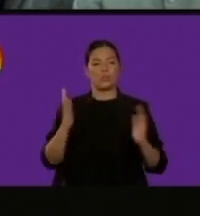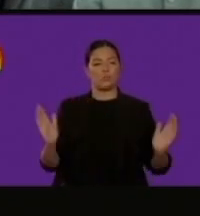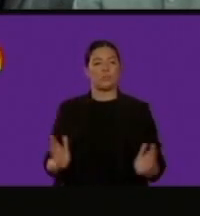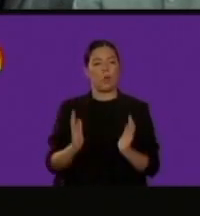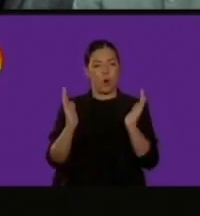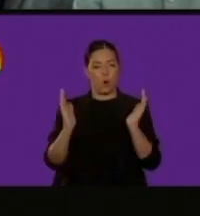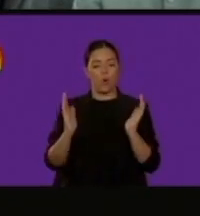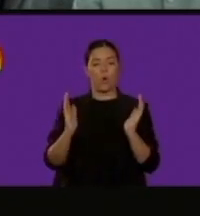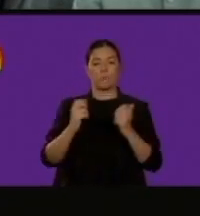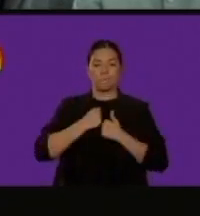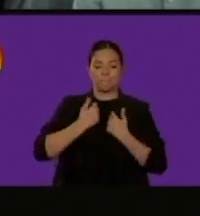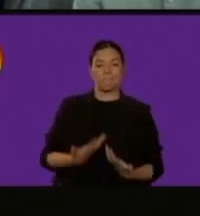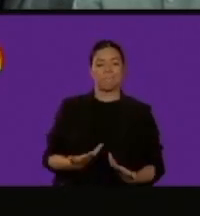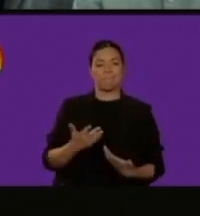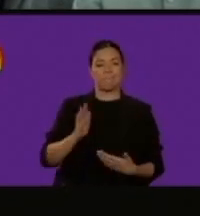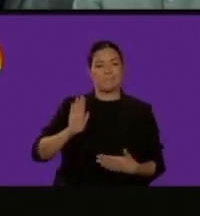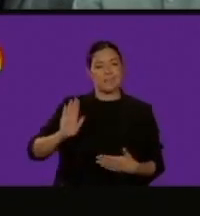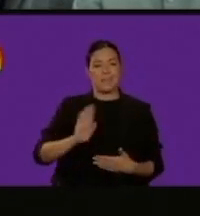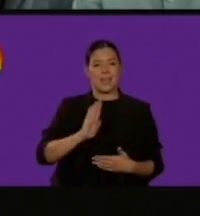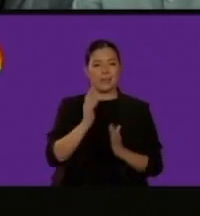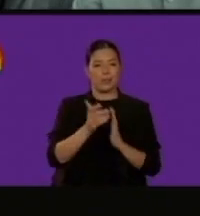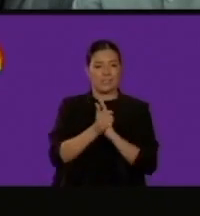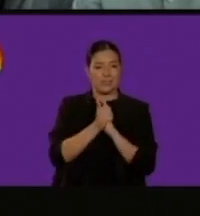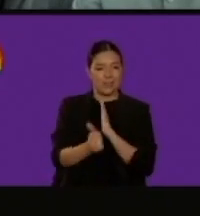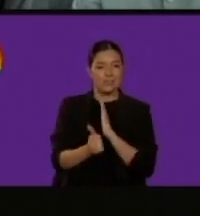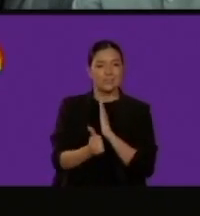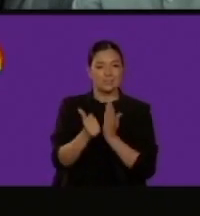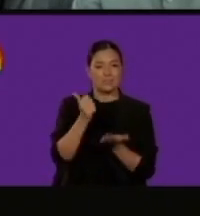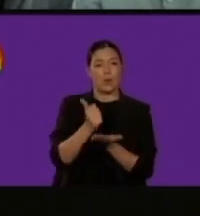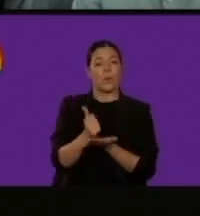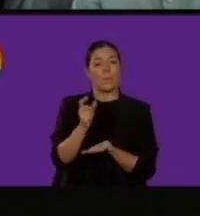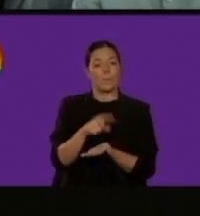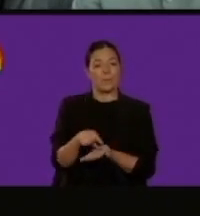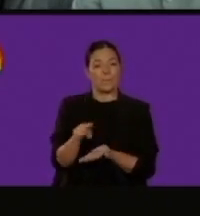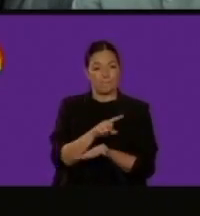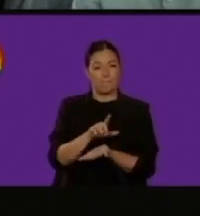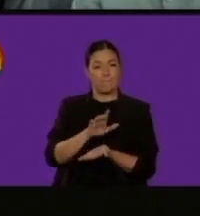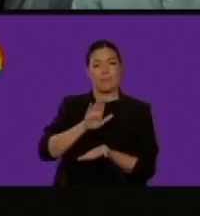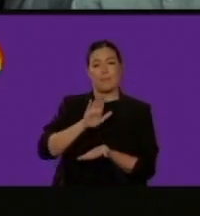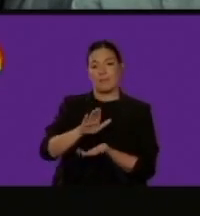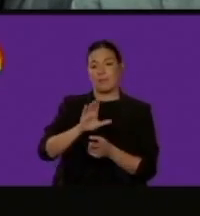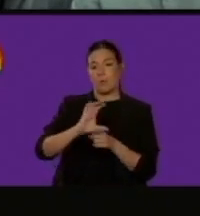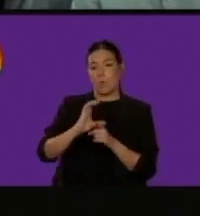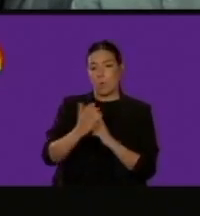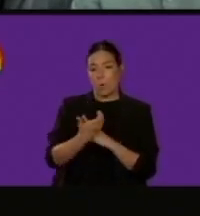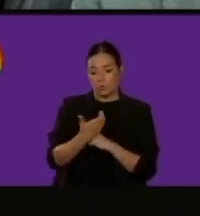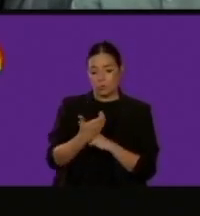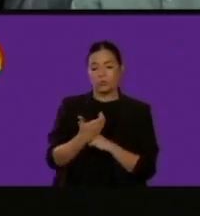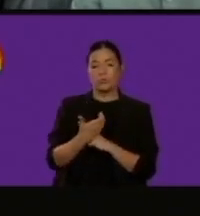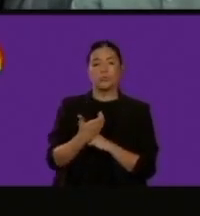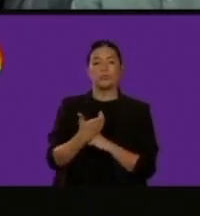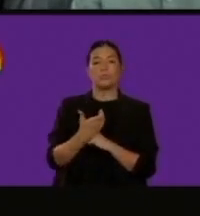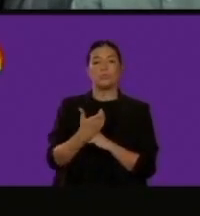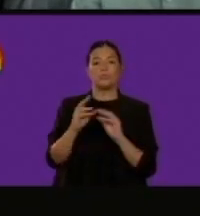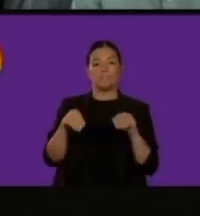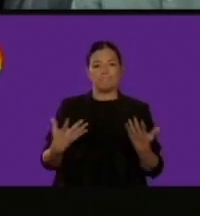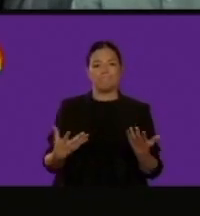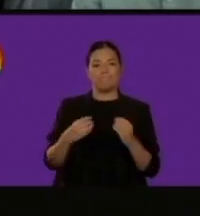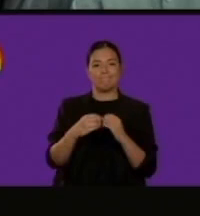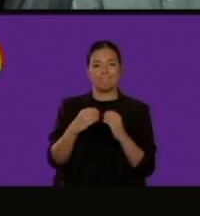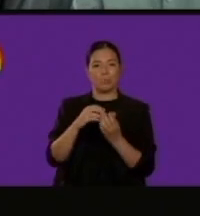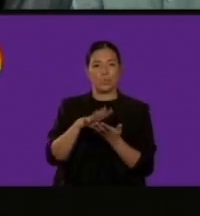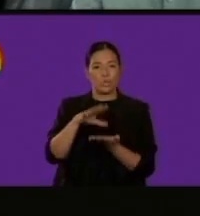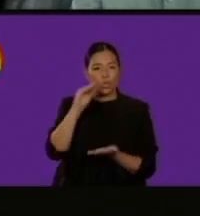participants and how we use Scratch in our programs. And then we are going to talk for 15